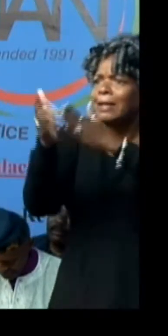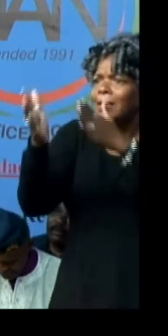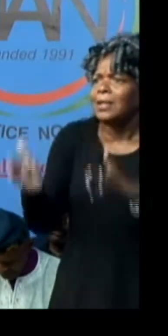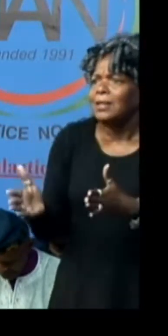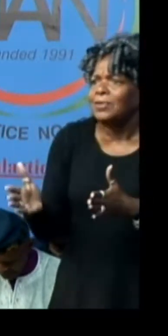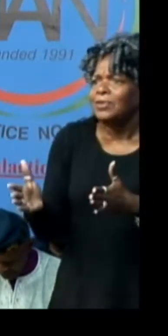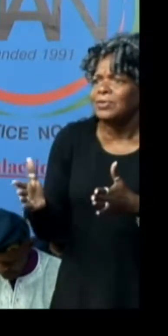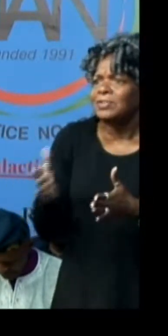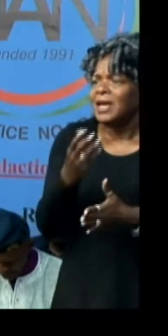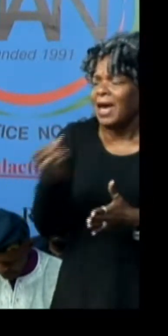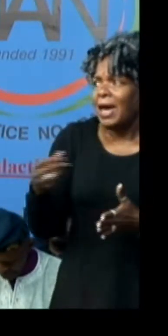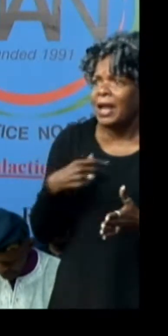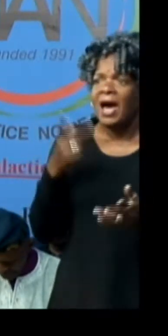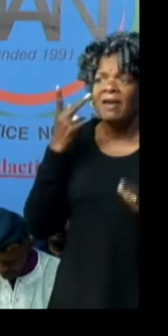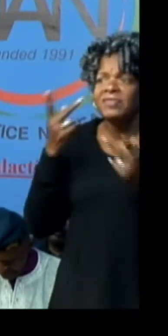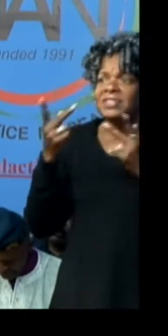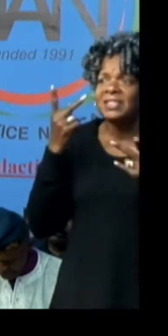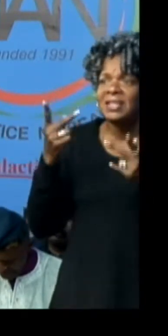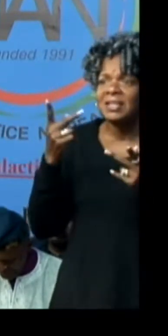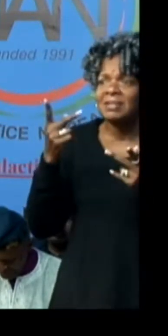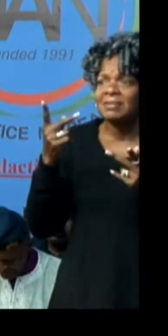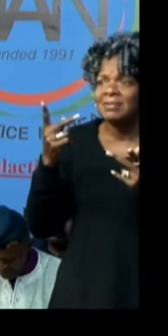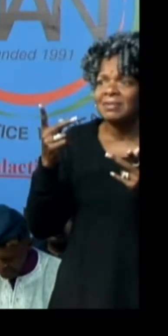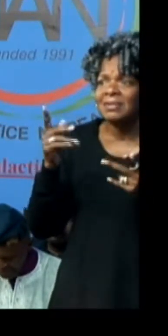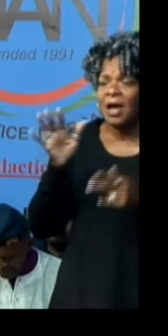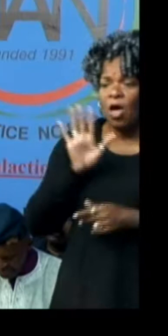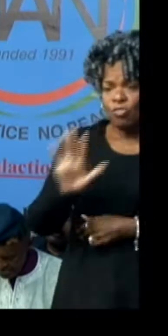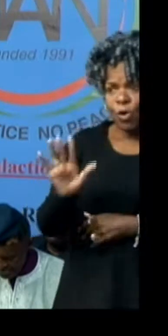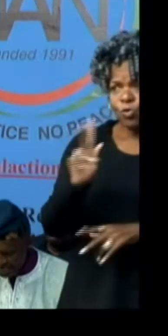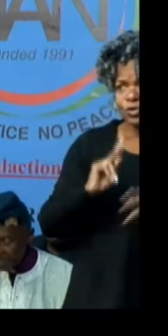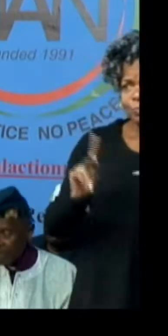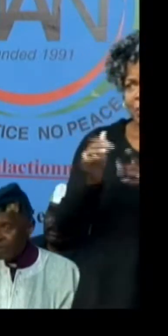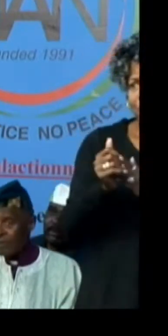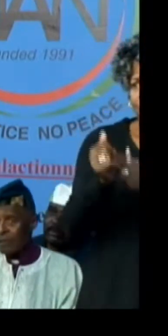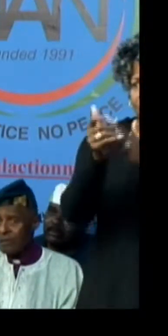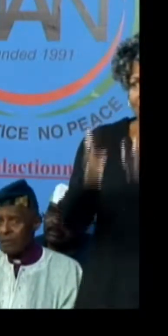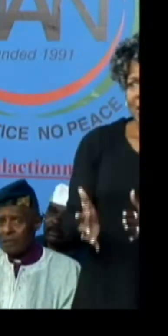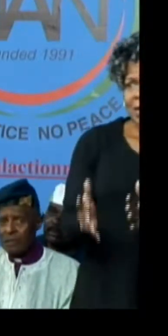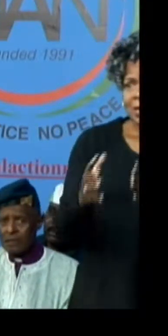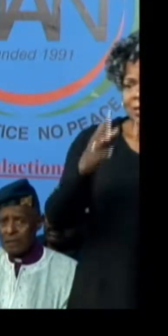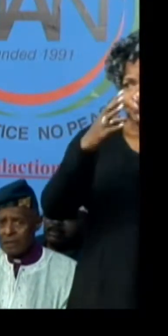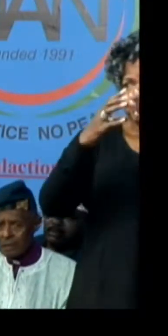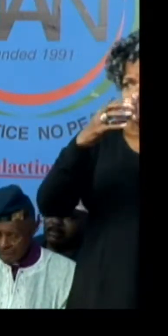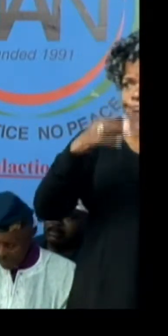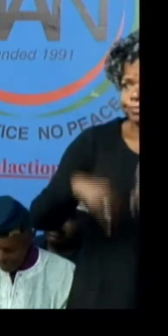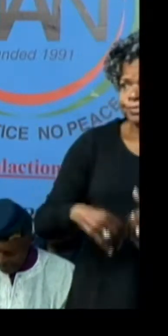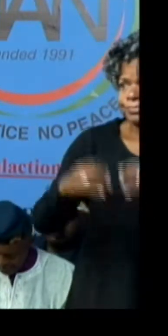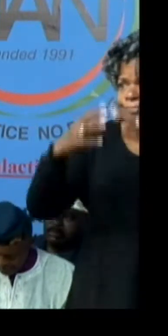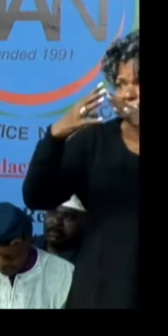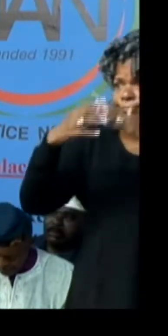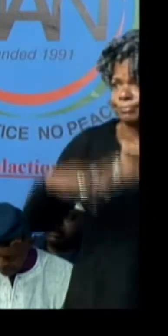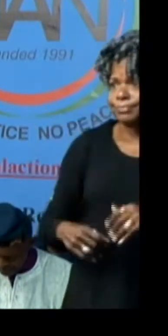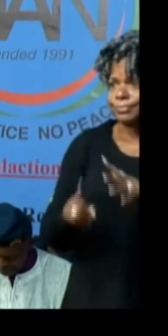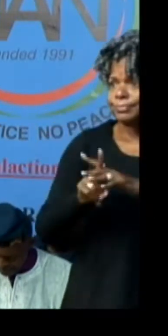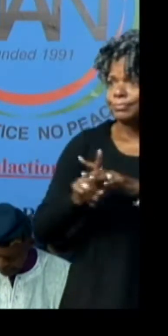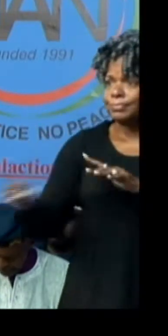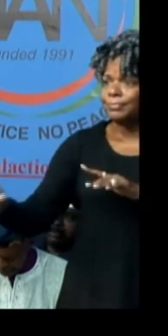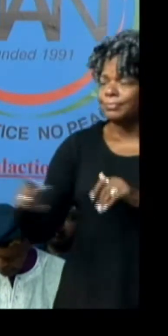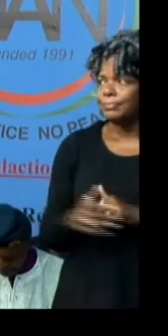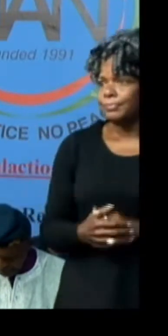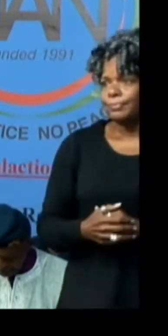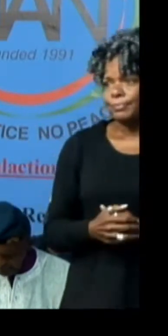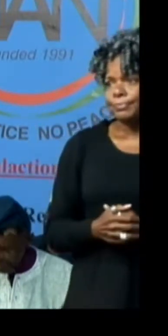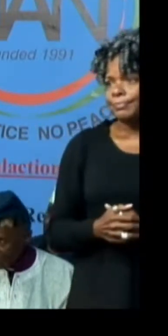I've also seen them go. Ain't nothing more pathetic than an ex-bishop.